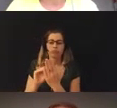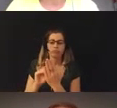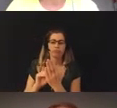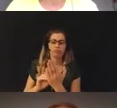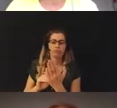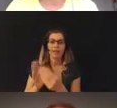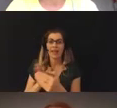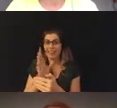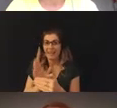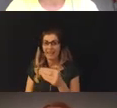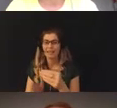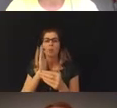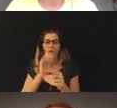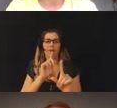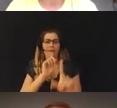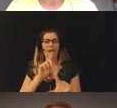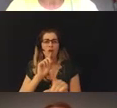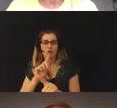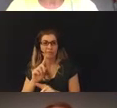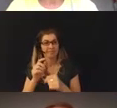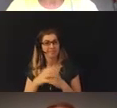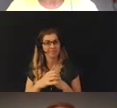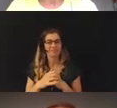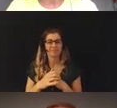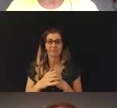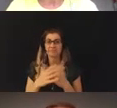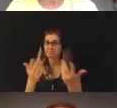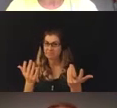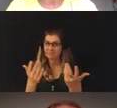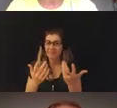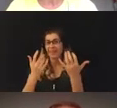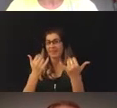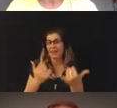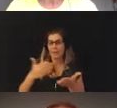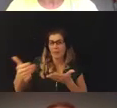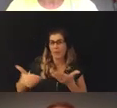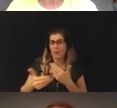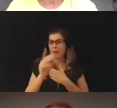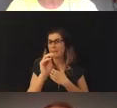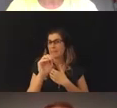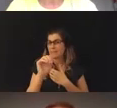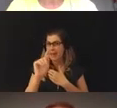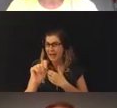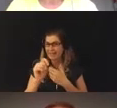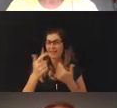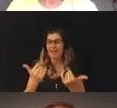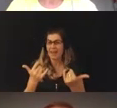the presentation and hear from your questions. So now let's please welcome Matt and let's begin.